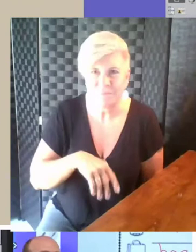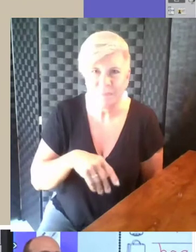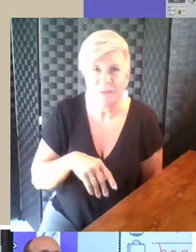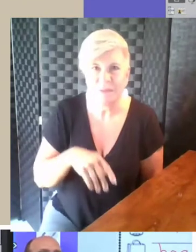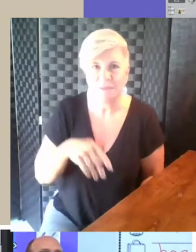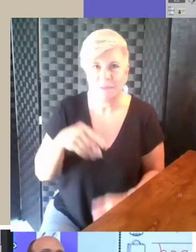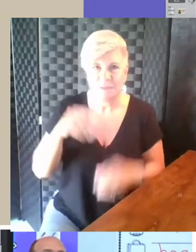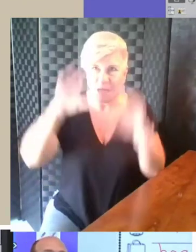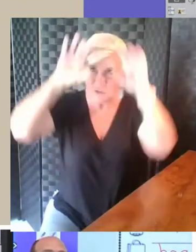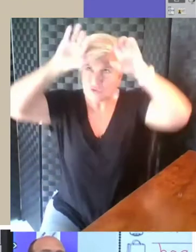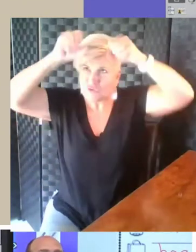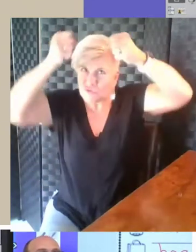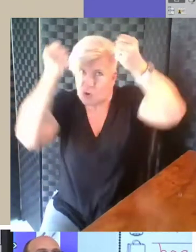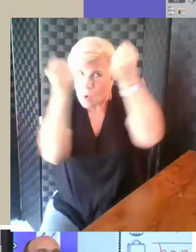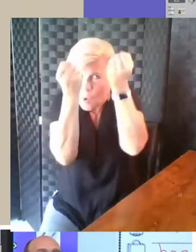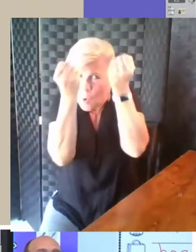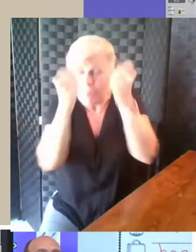horns.